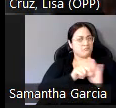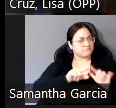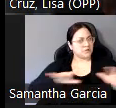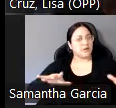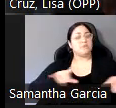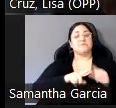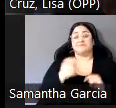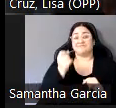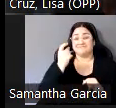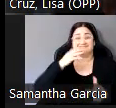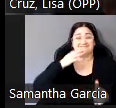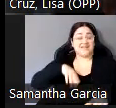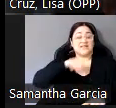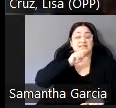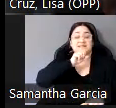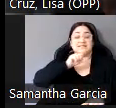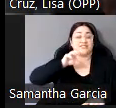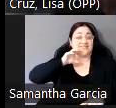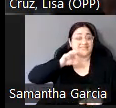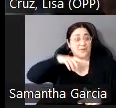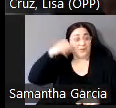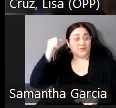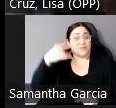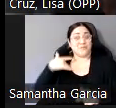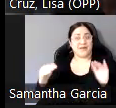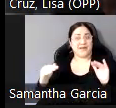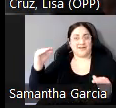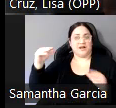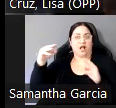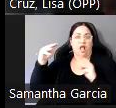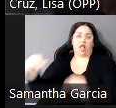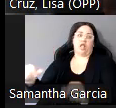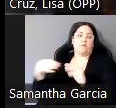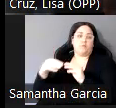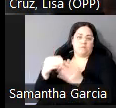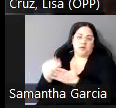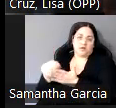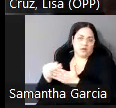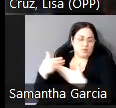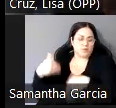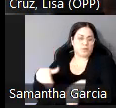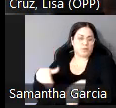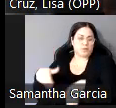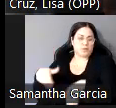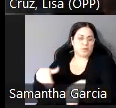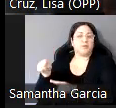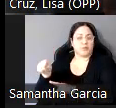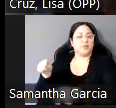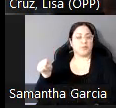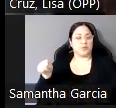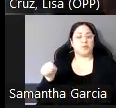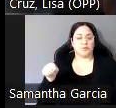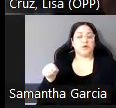explosion in a younger generation or demographics, and that has to do with people under the age of 60, and that correlates directly